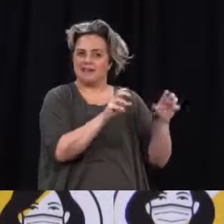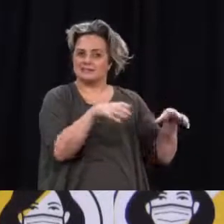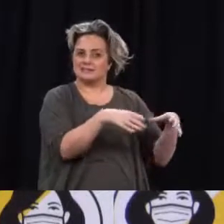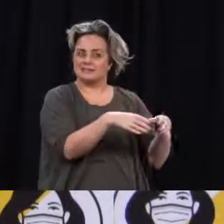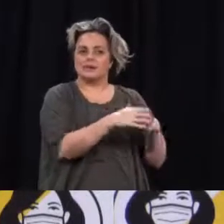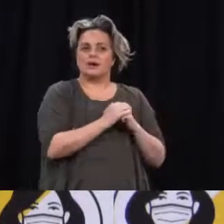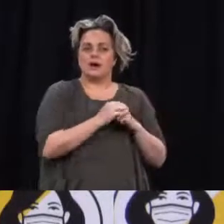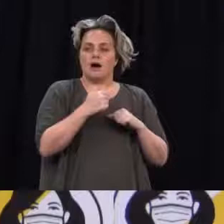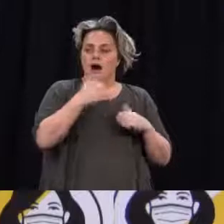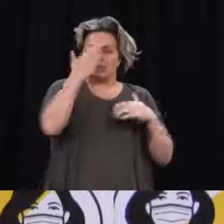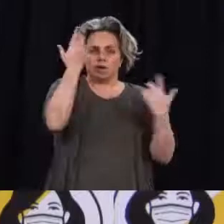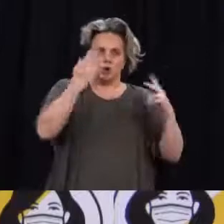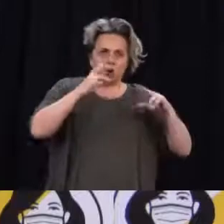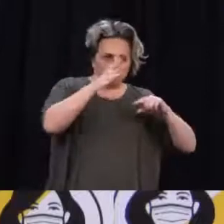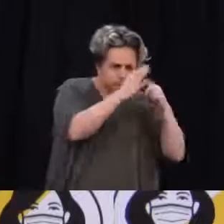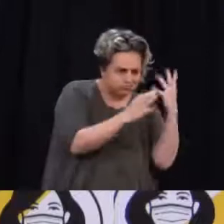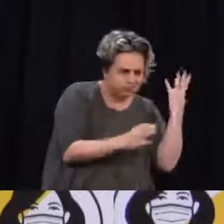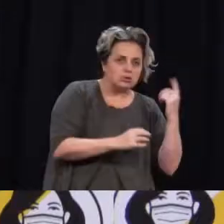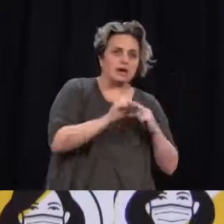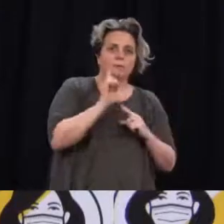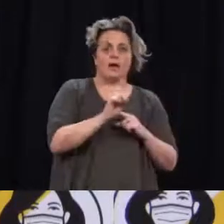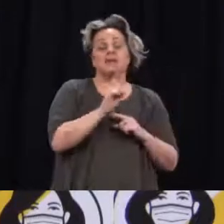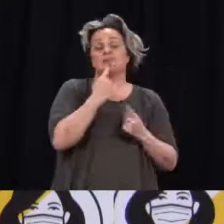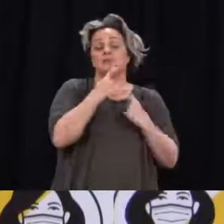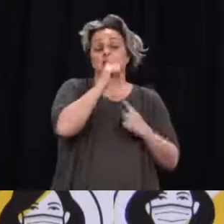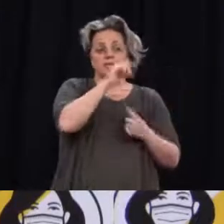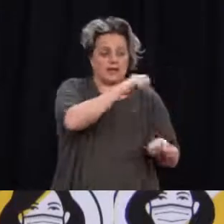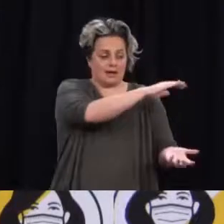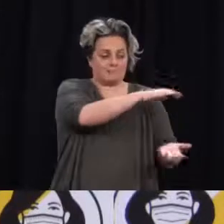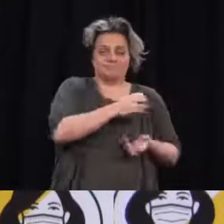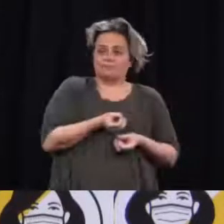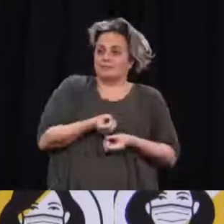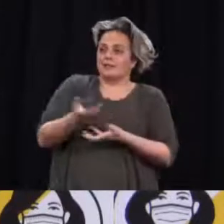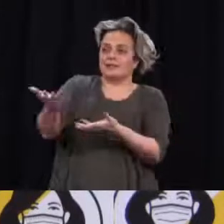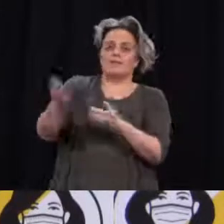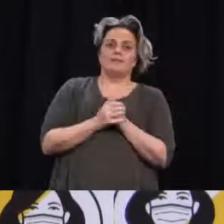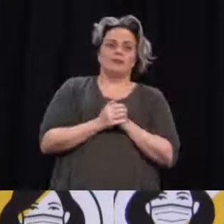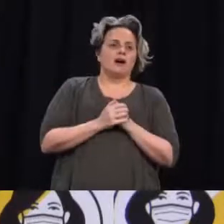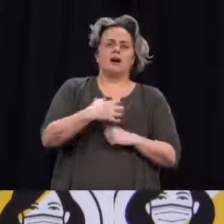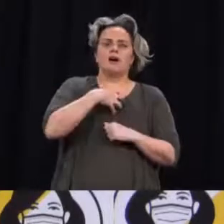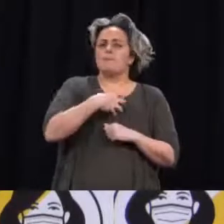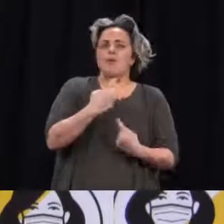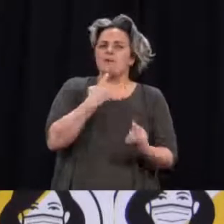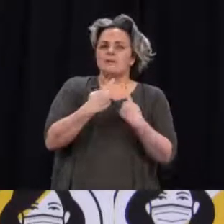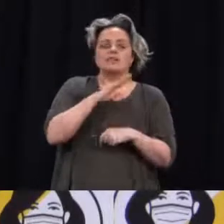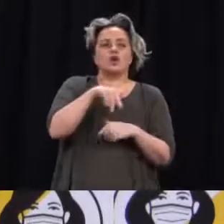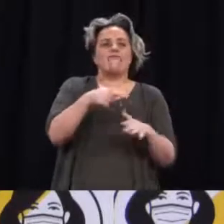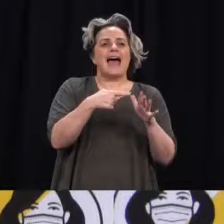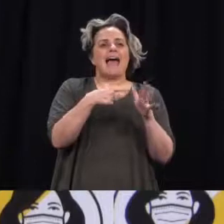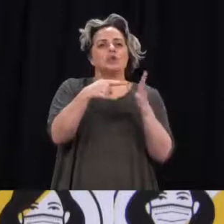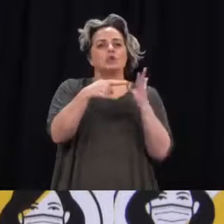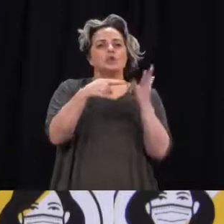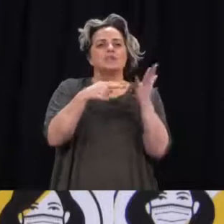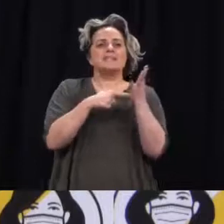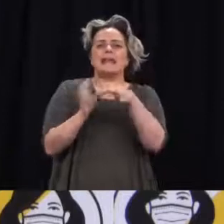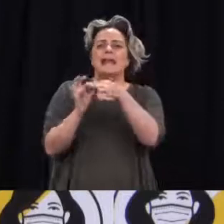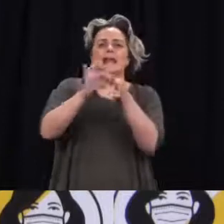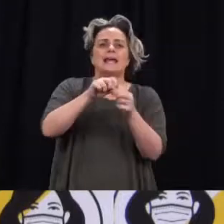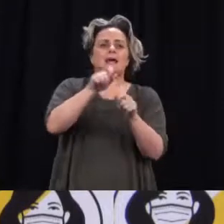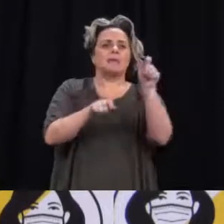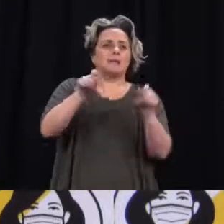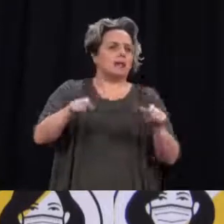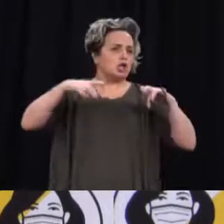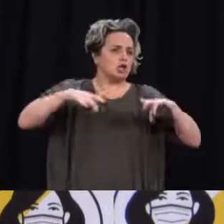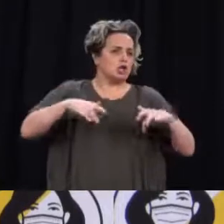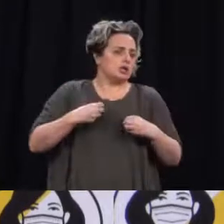have a breakdown of that, but that's information we'll be able to provide. And I'm sorry I don't have any further detail about the AUT-associated cases. What we